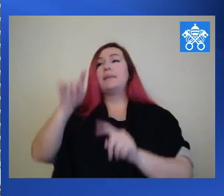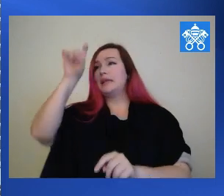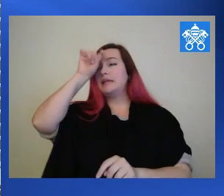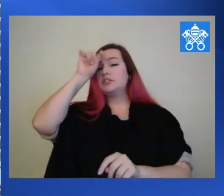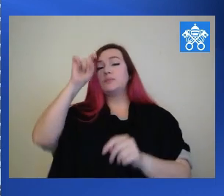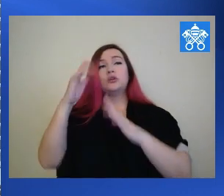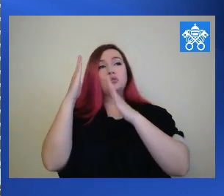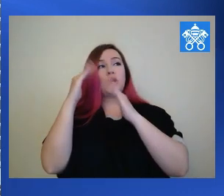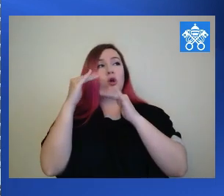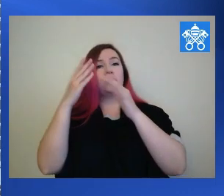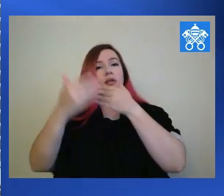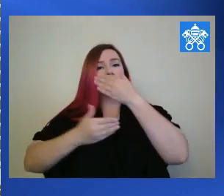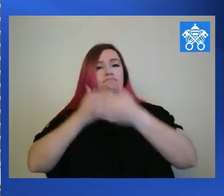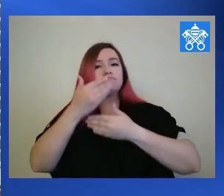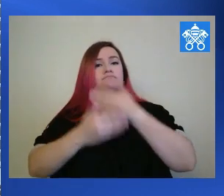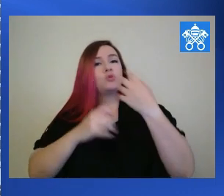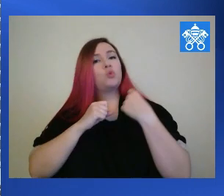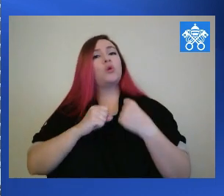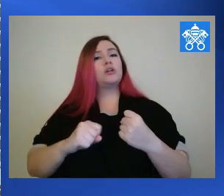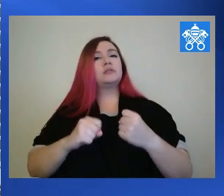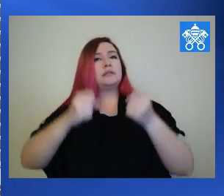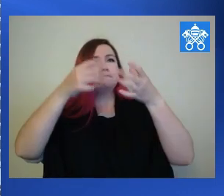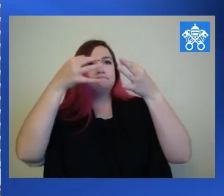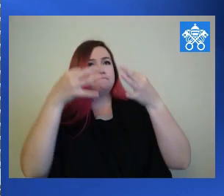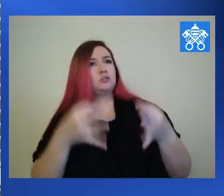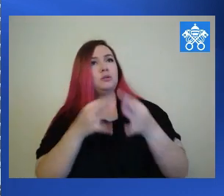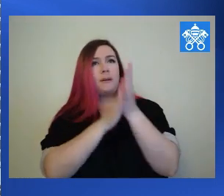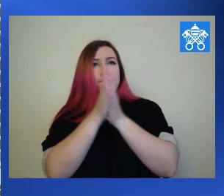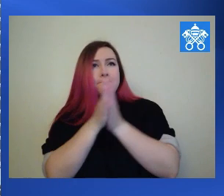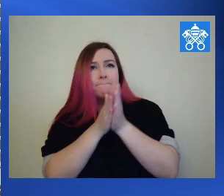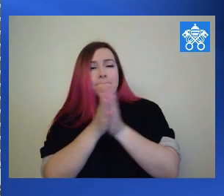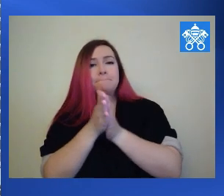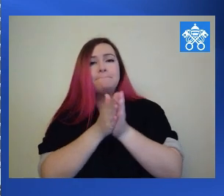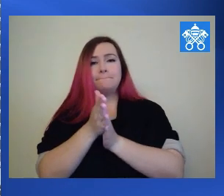steps forward courageously, determinedly,